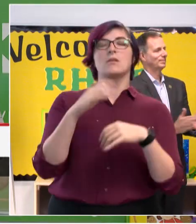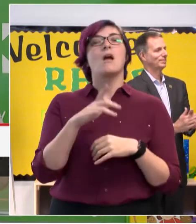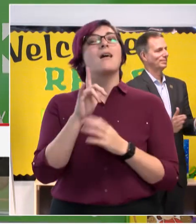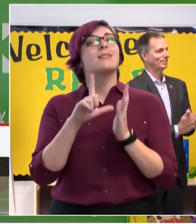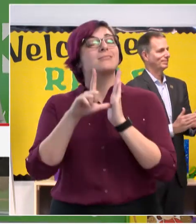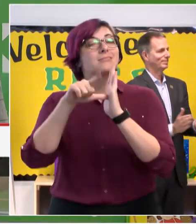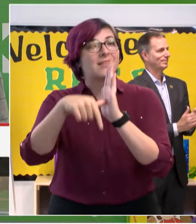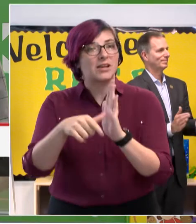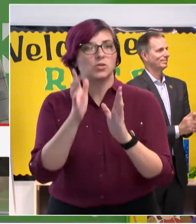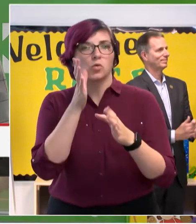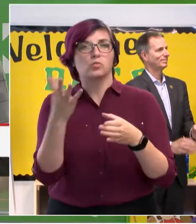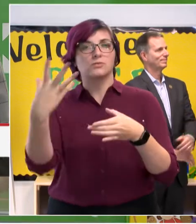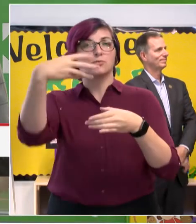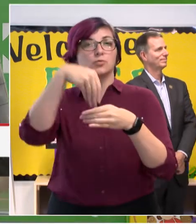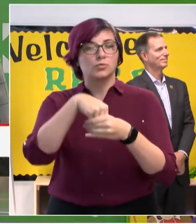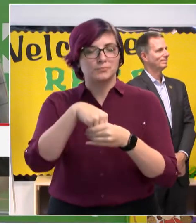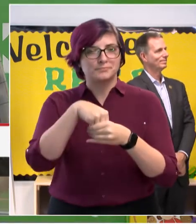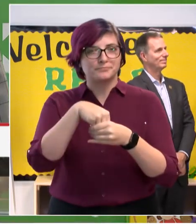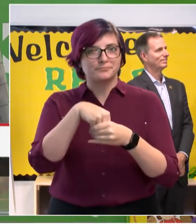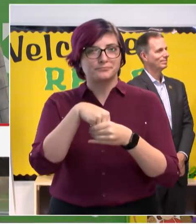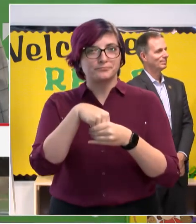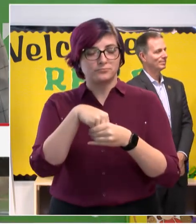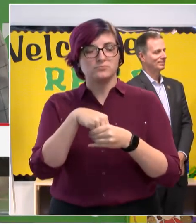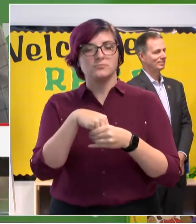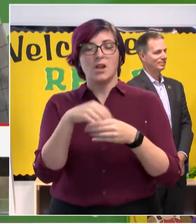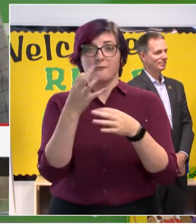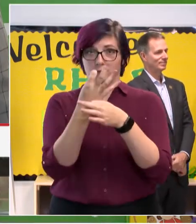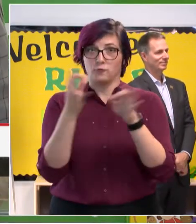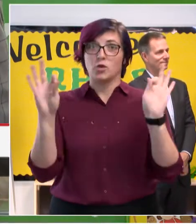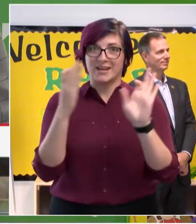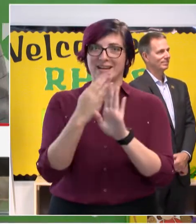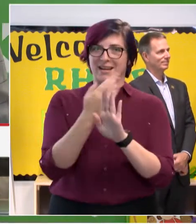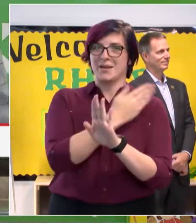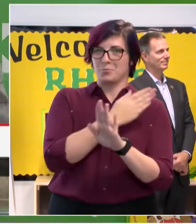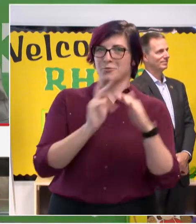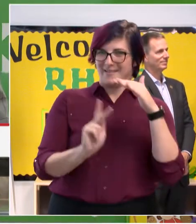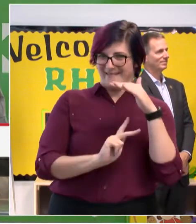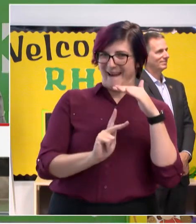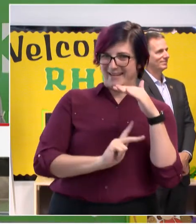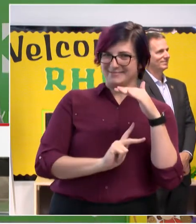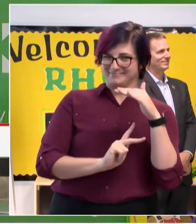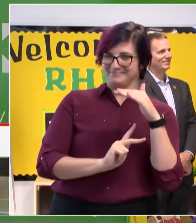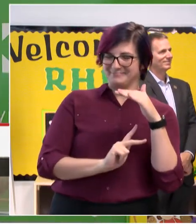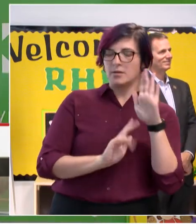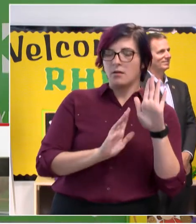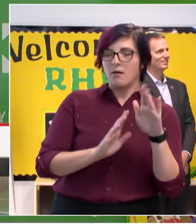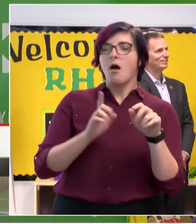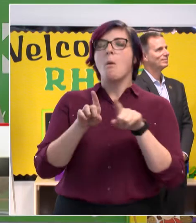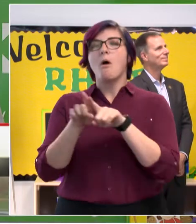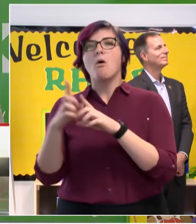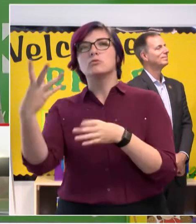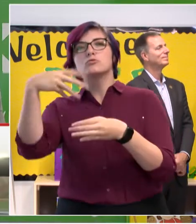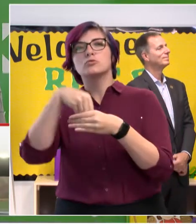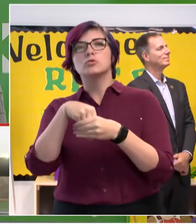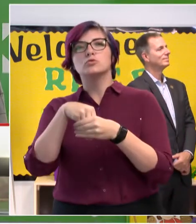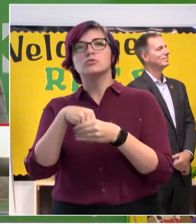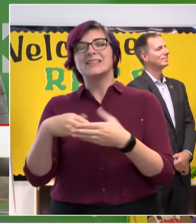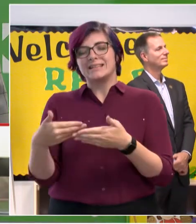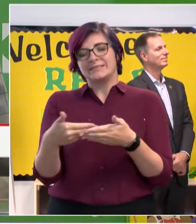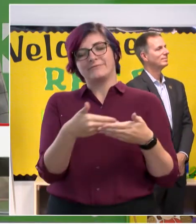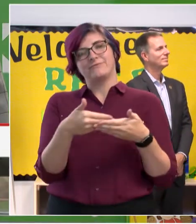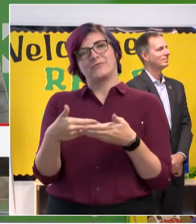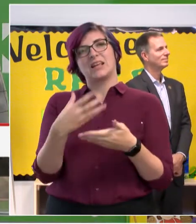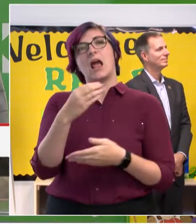eventually, in addition to free pre-K, as I like to call it, it will include an infant and